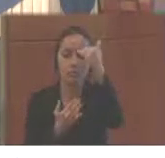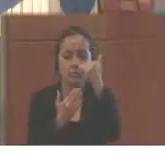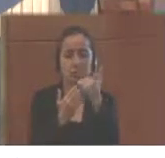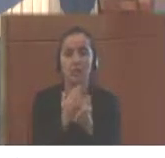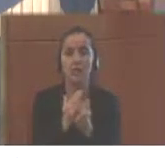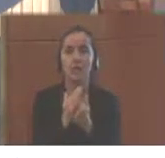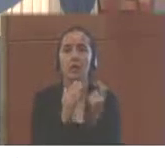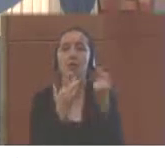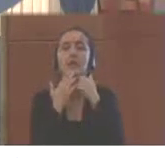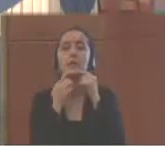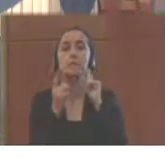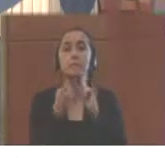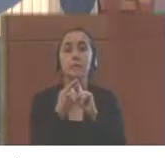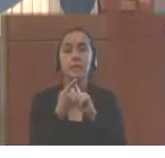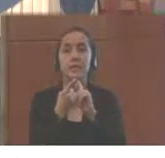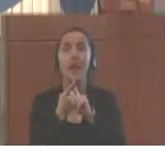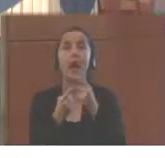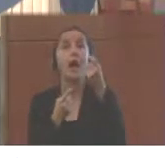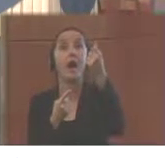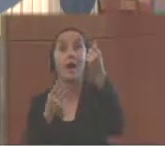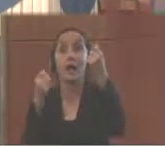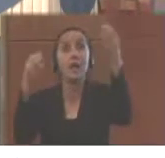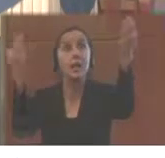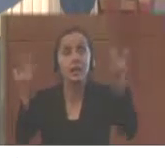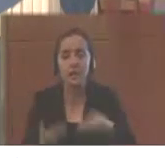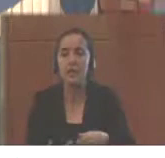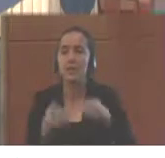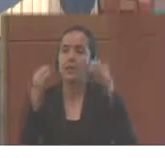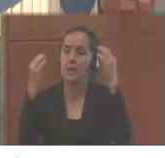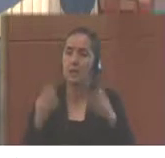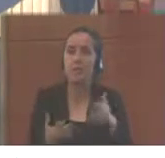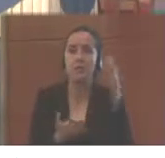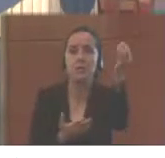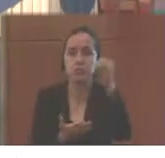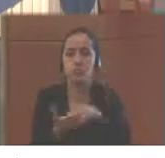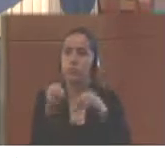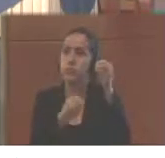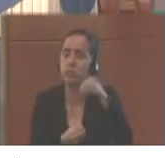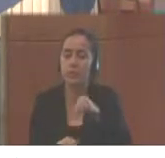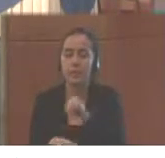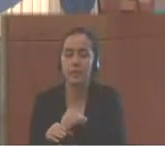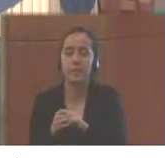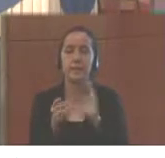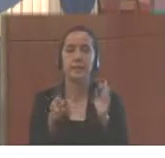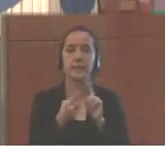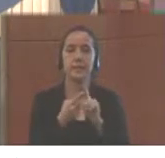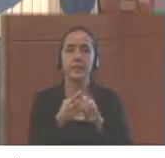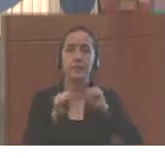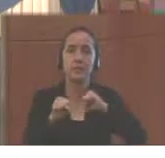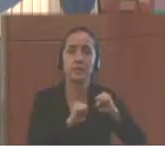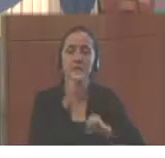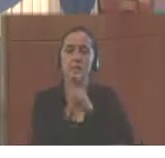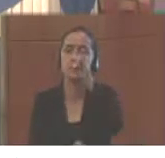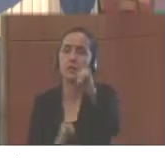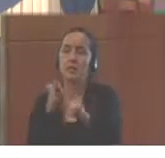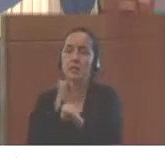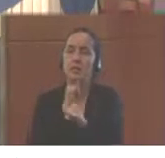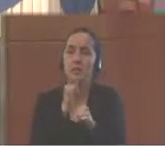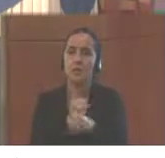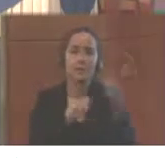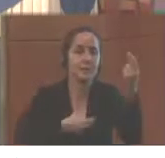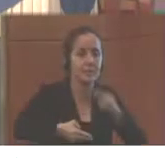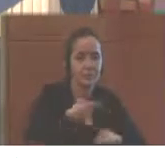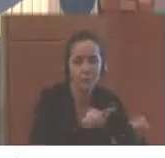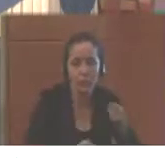areas are, as identified, are the attraction to productive investment, promoting international competition